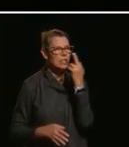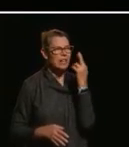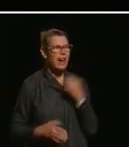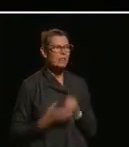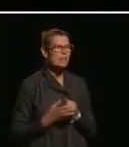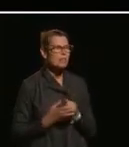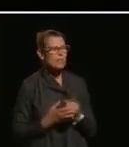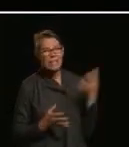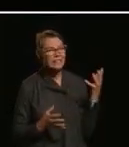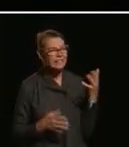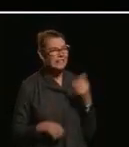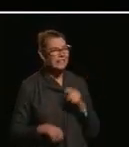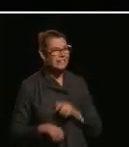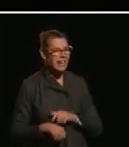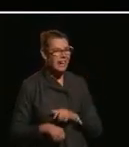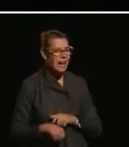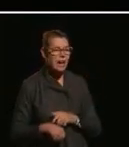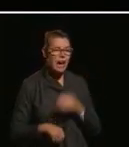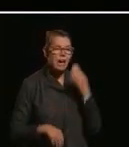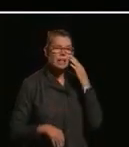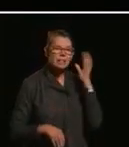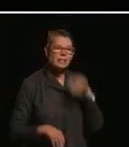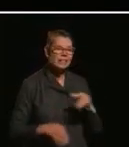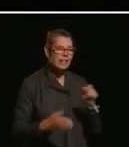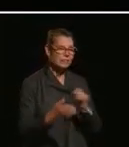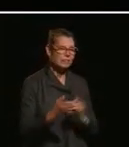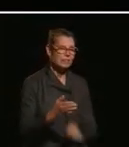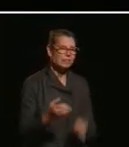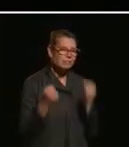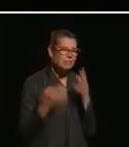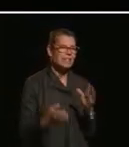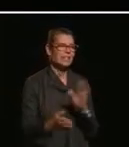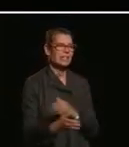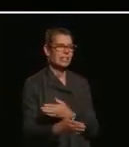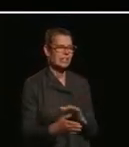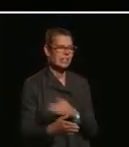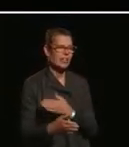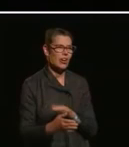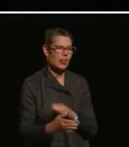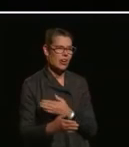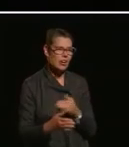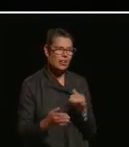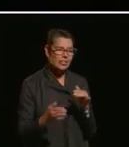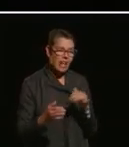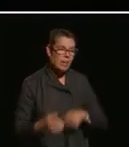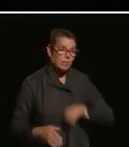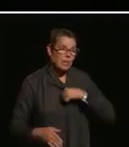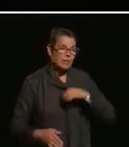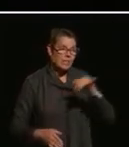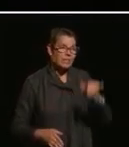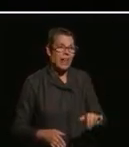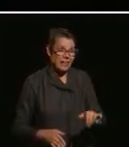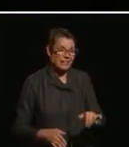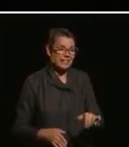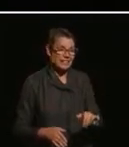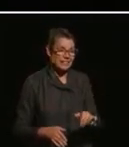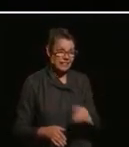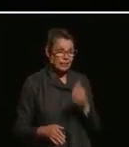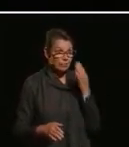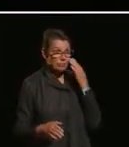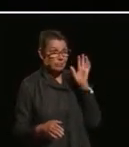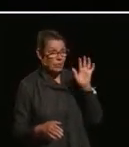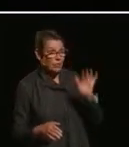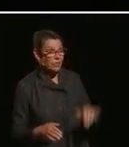I know I've created a body of work to be proud of. Make no mistake, that beautiful presentation stunned me. To